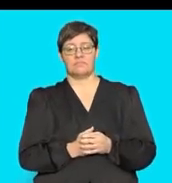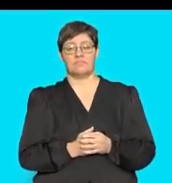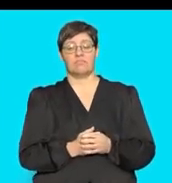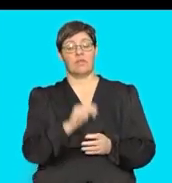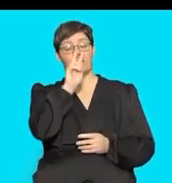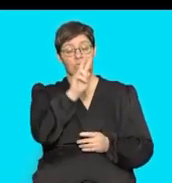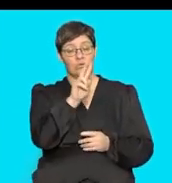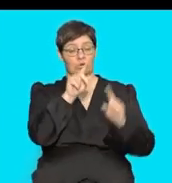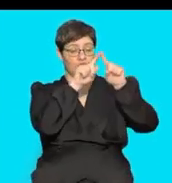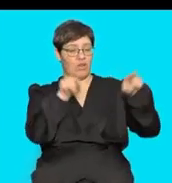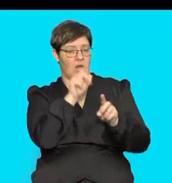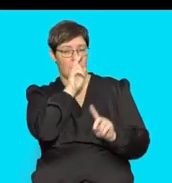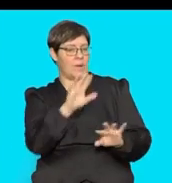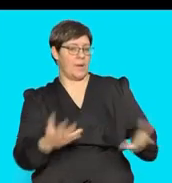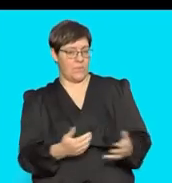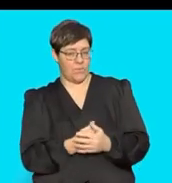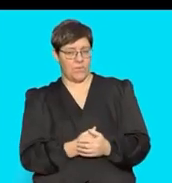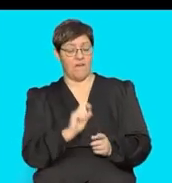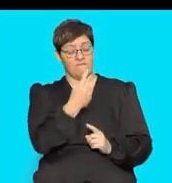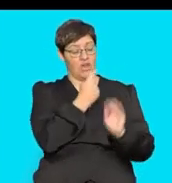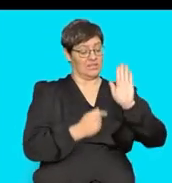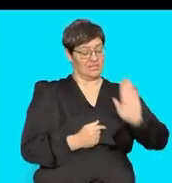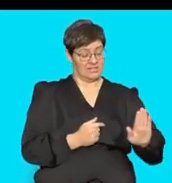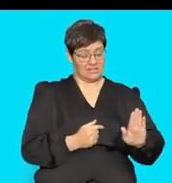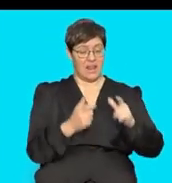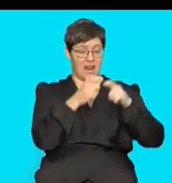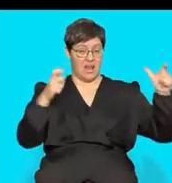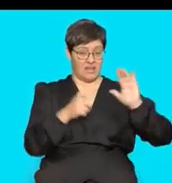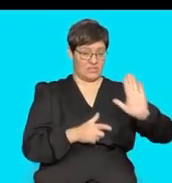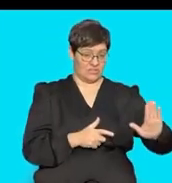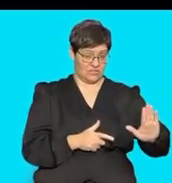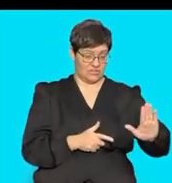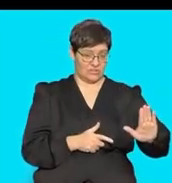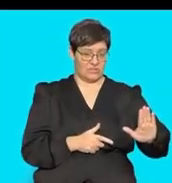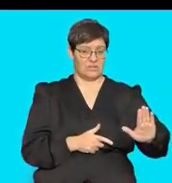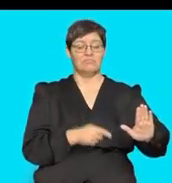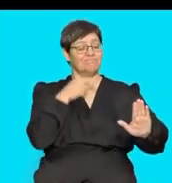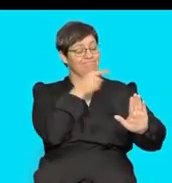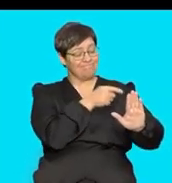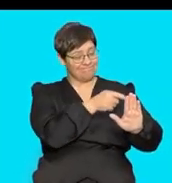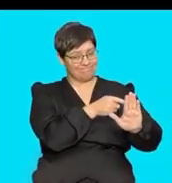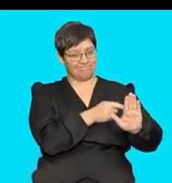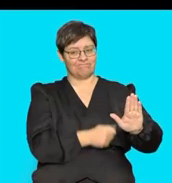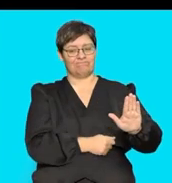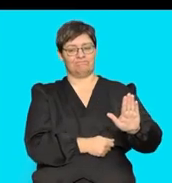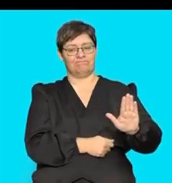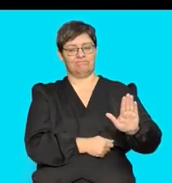So our two triangles will look like this. There's our first triangle, the larger triangle, and in this case,